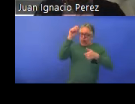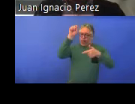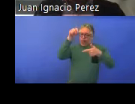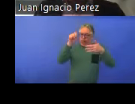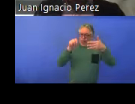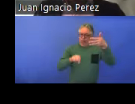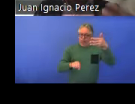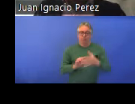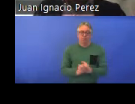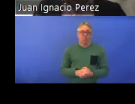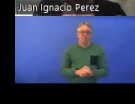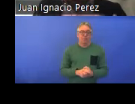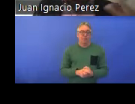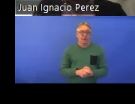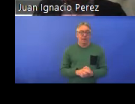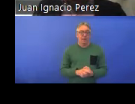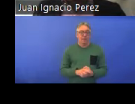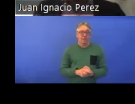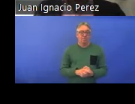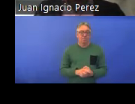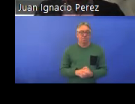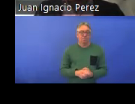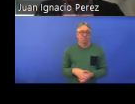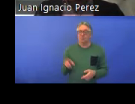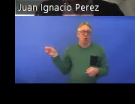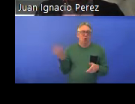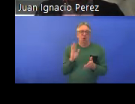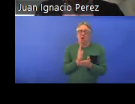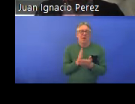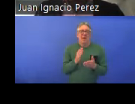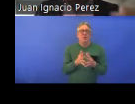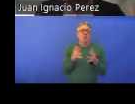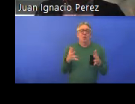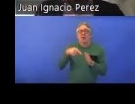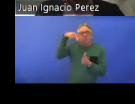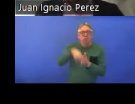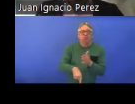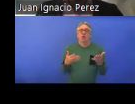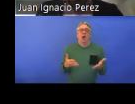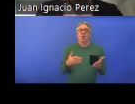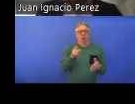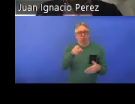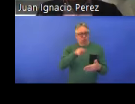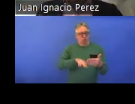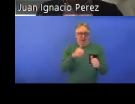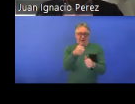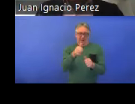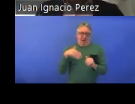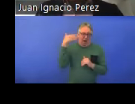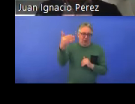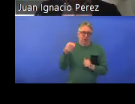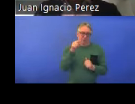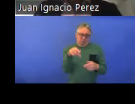do. And this will be of very much detail at this point, but it's important that you keep it and then you review